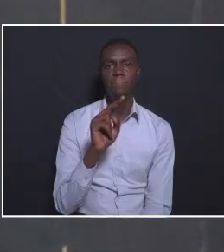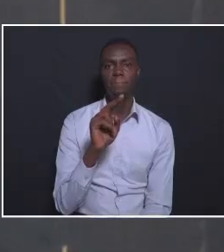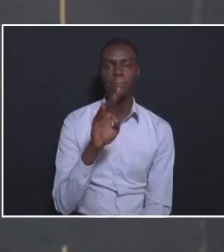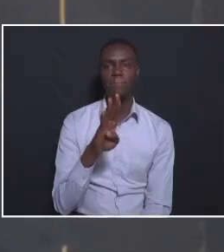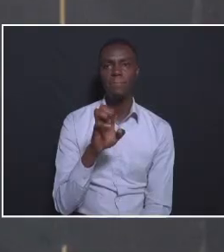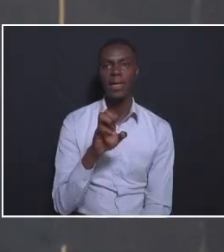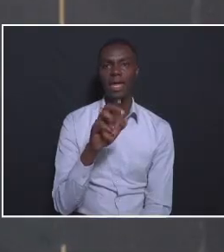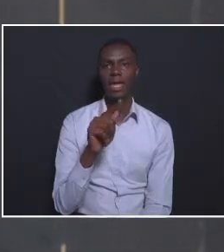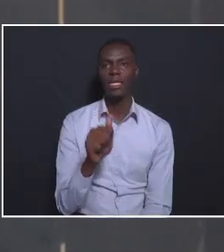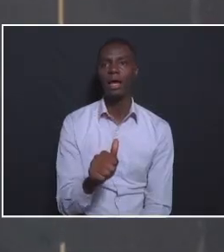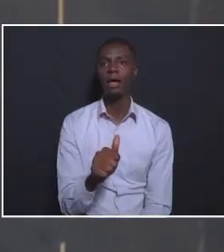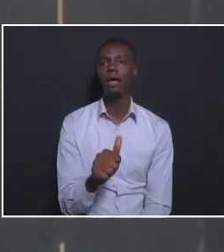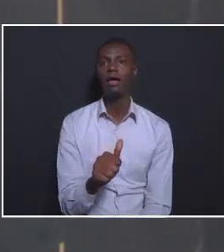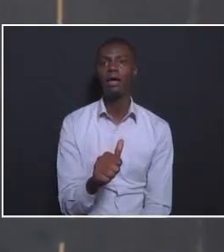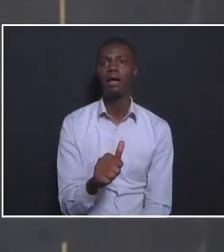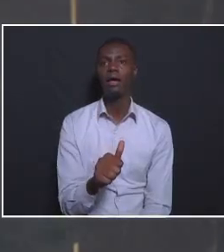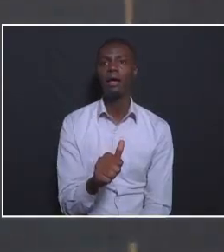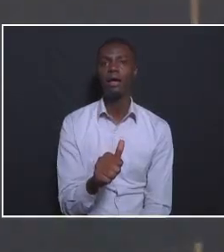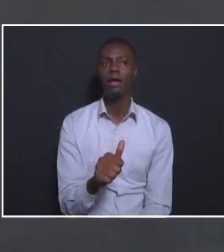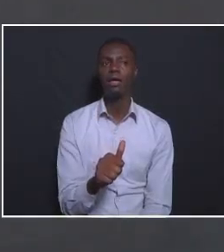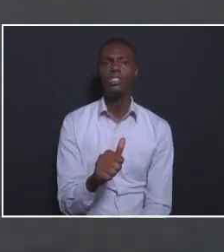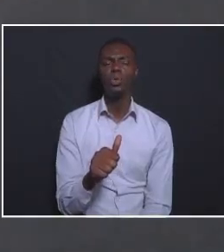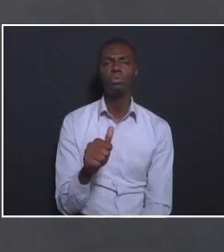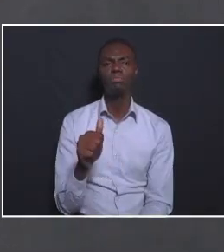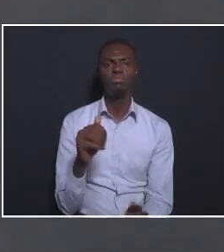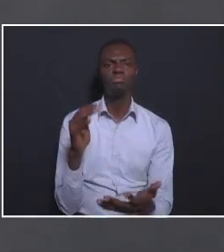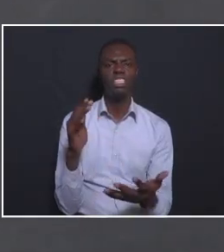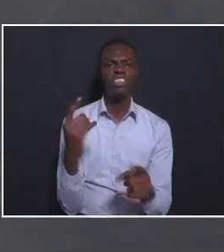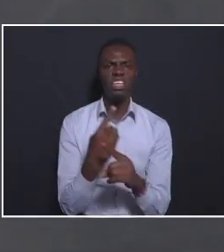Okay, what rhythm is known here in Kenya?